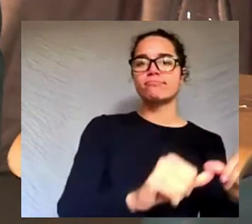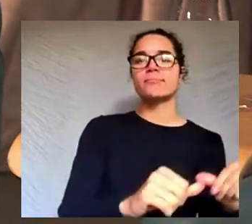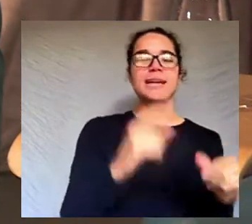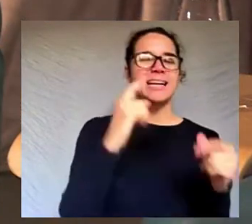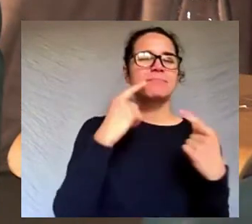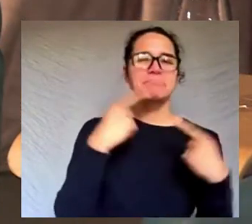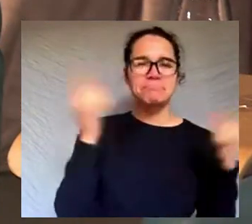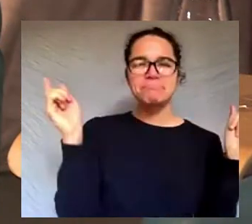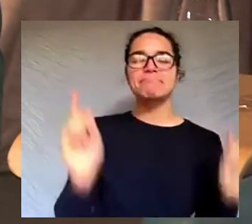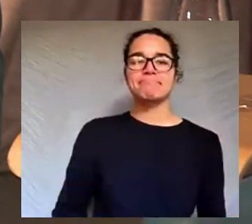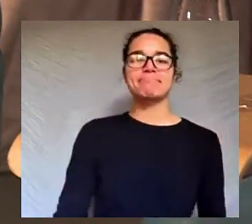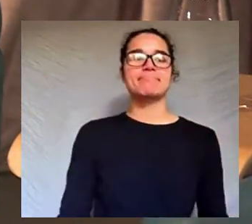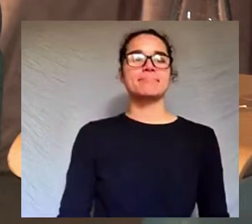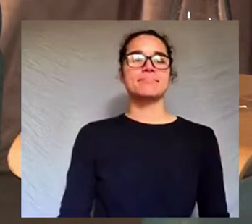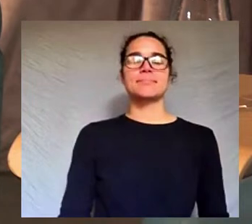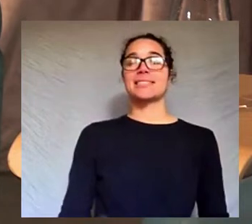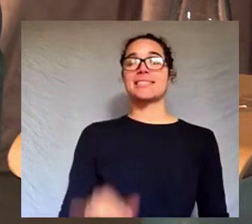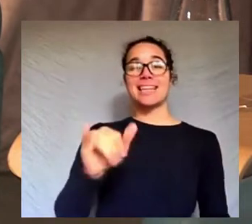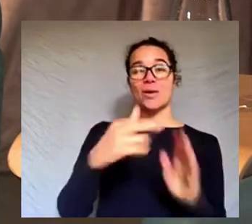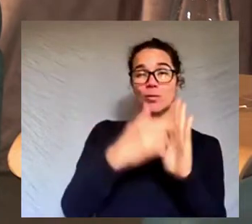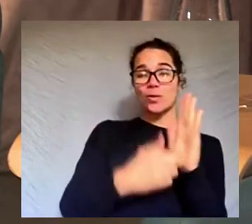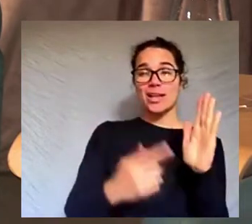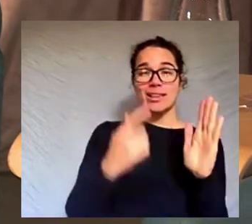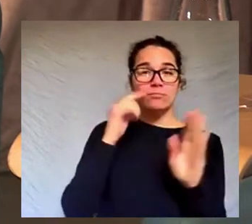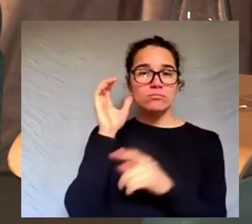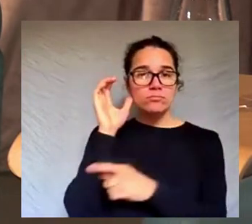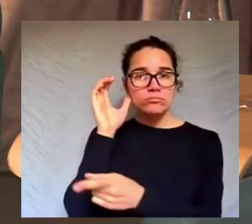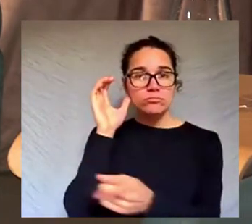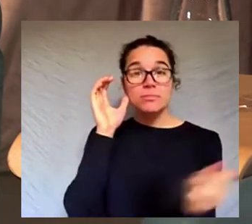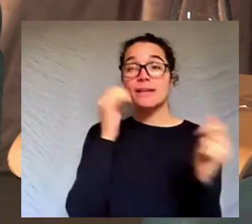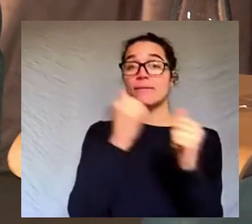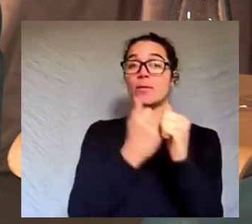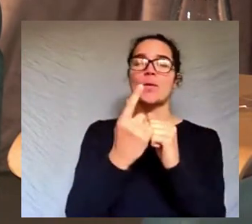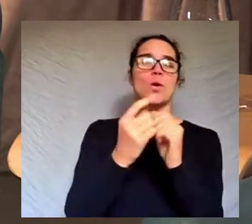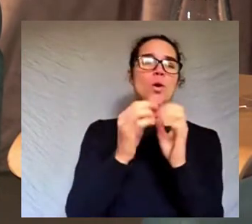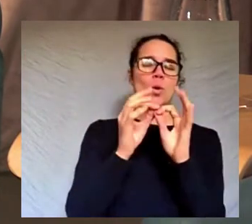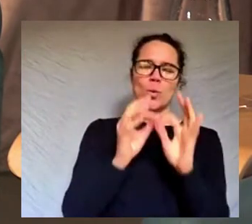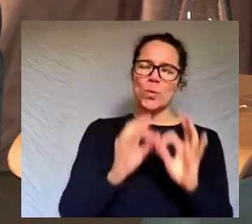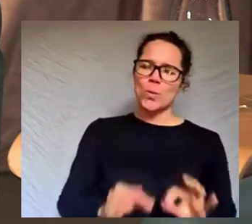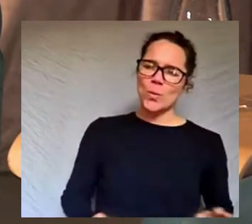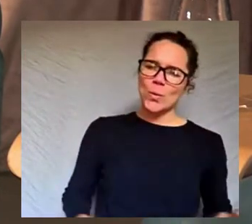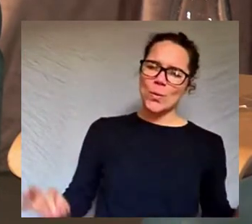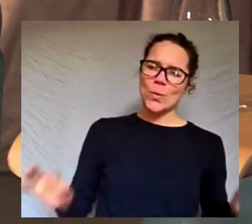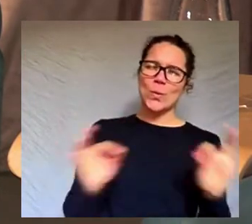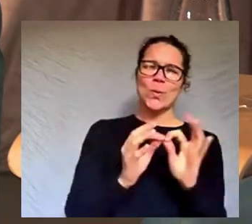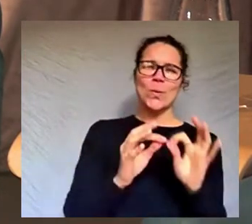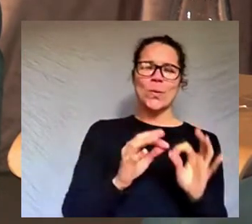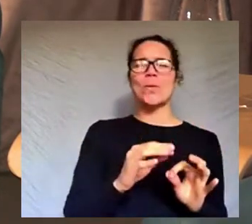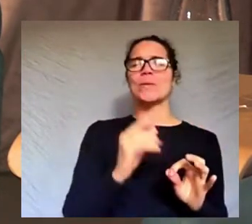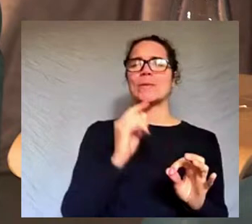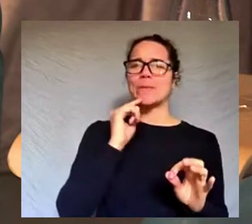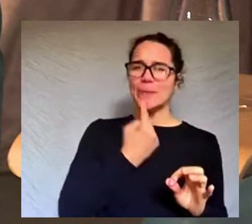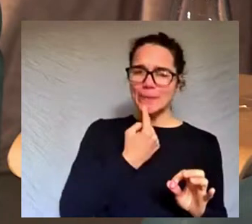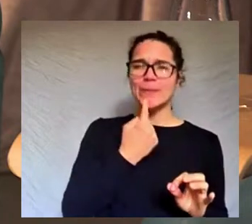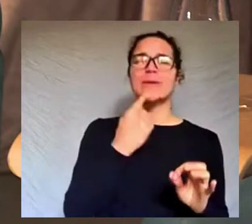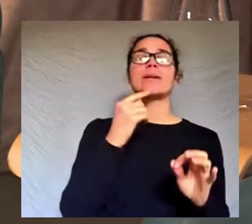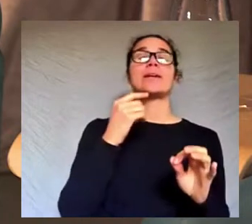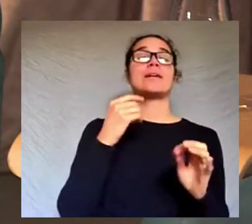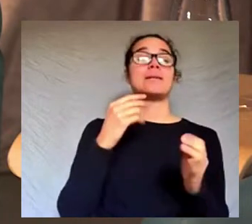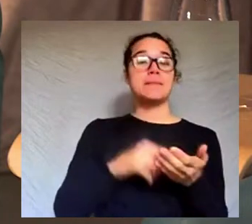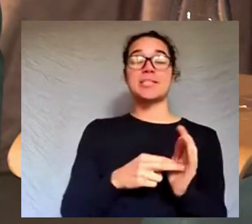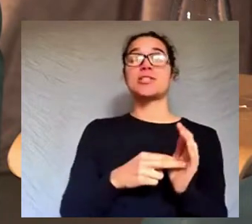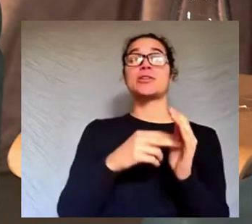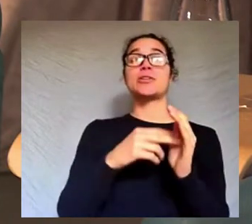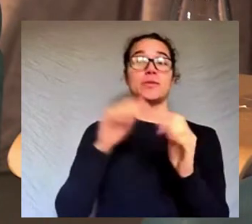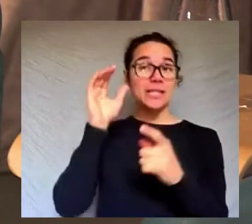each other out, I think, is terrifically important, because it permits you to listen to something you disagree with and know that you'll get